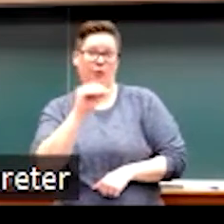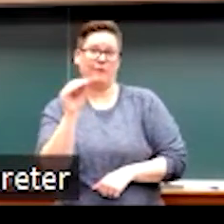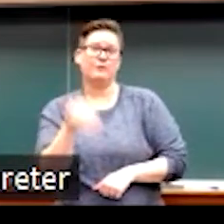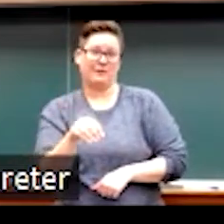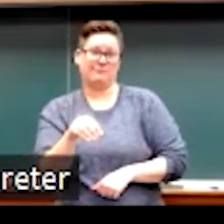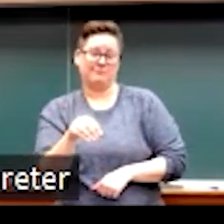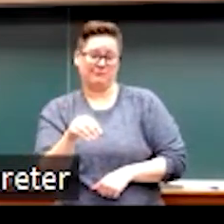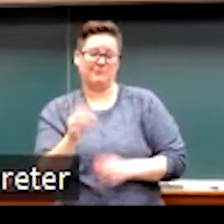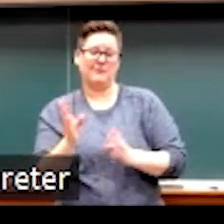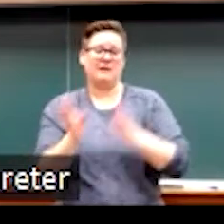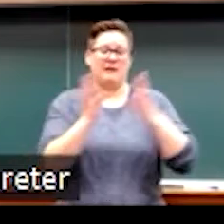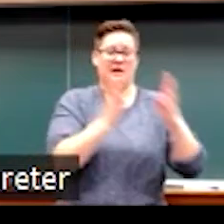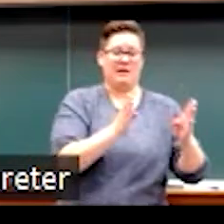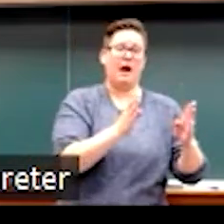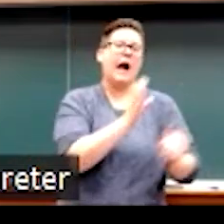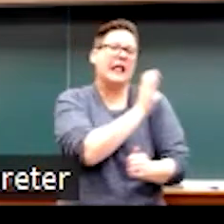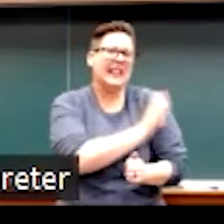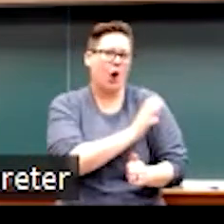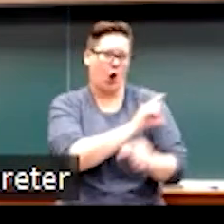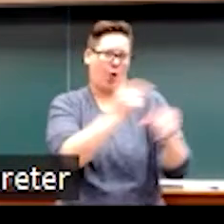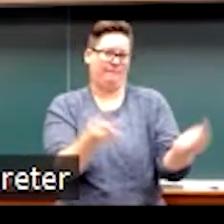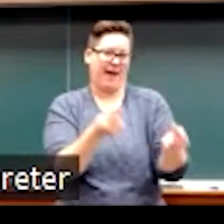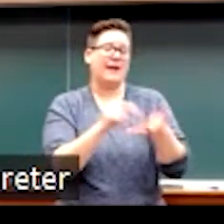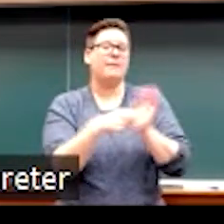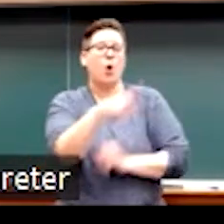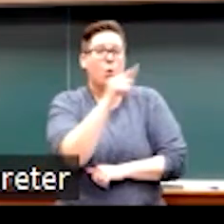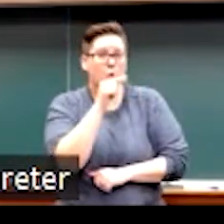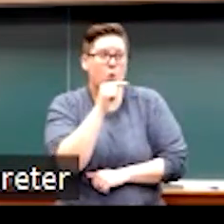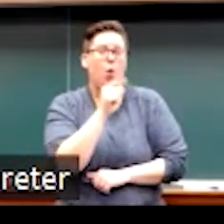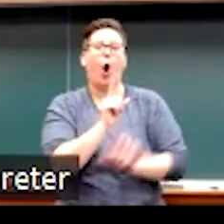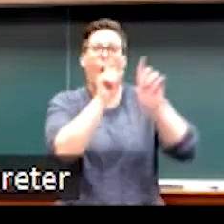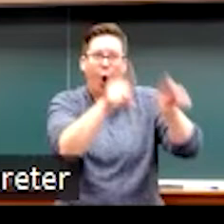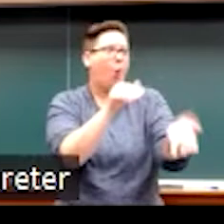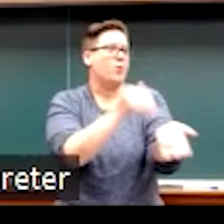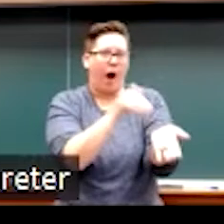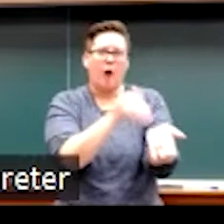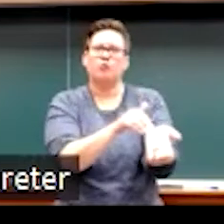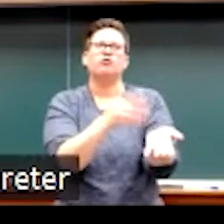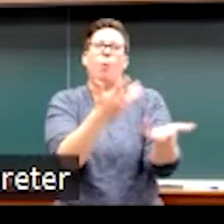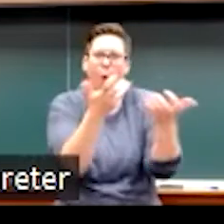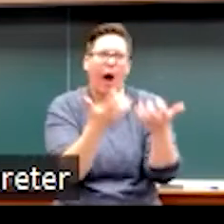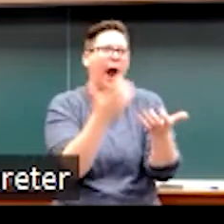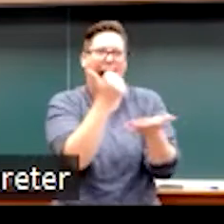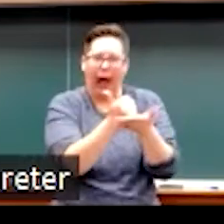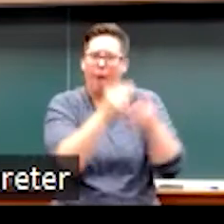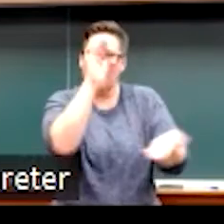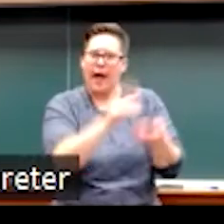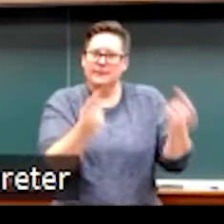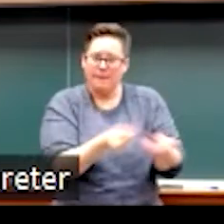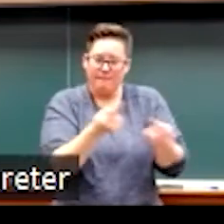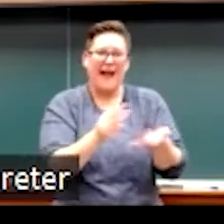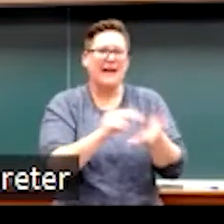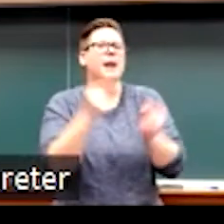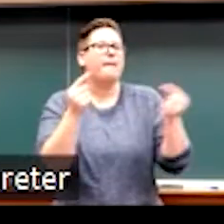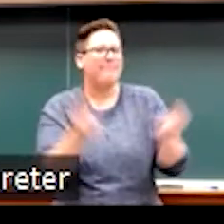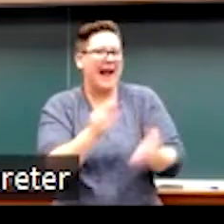40%. And then if you look at clinical pain, now these are people who are seeking treatment for their pain. So this data is coming from